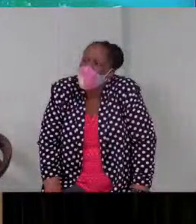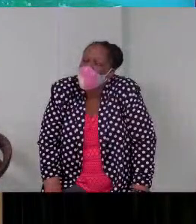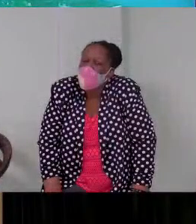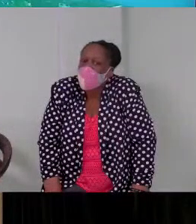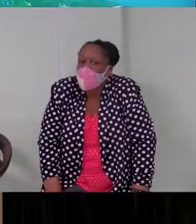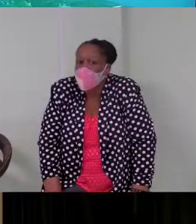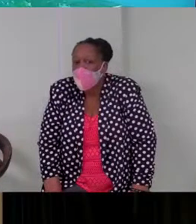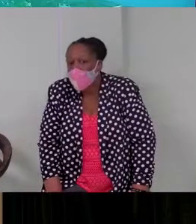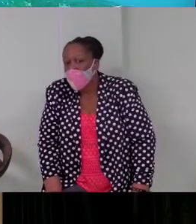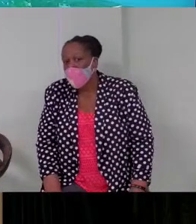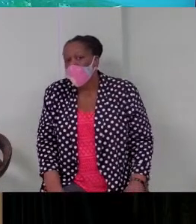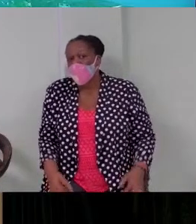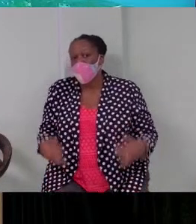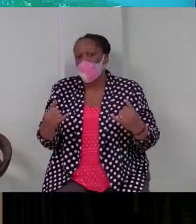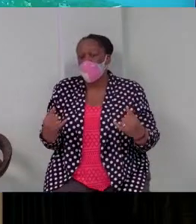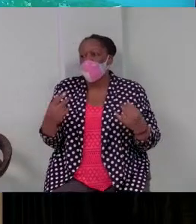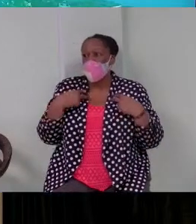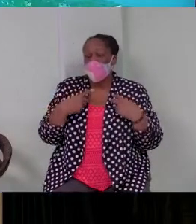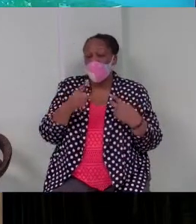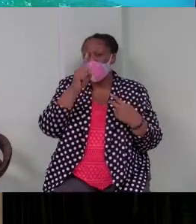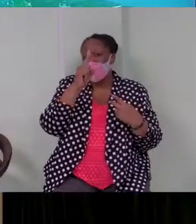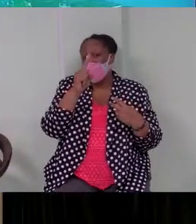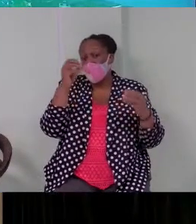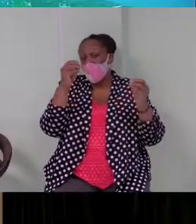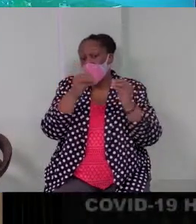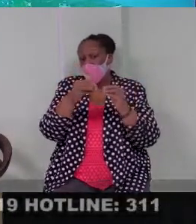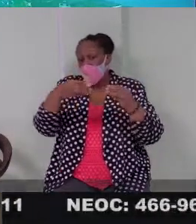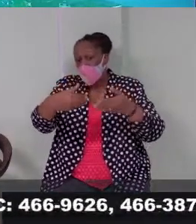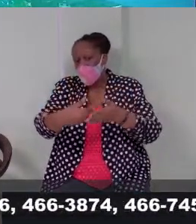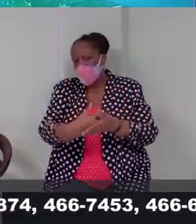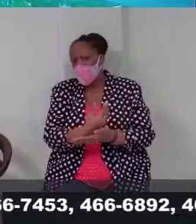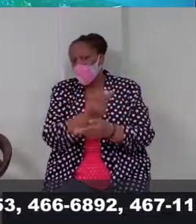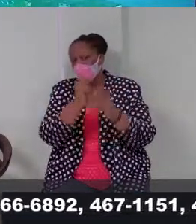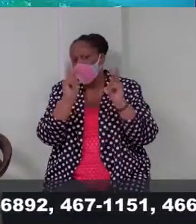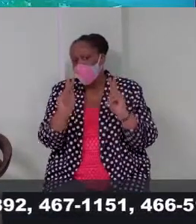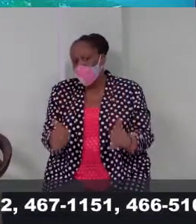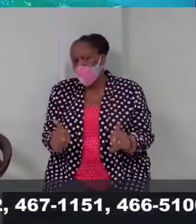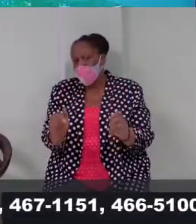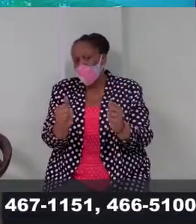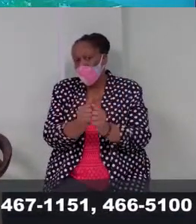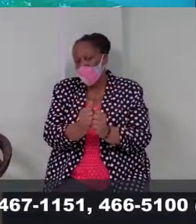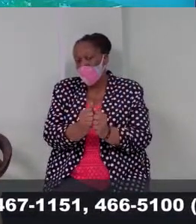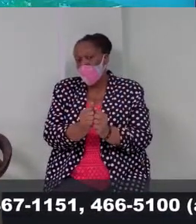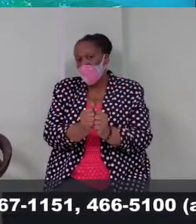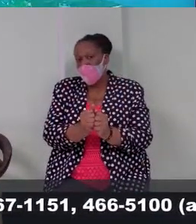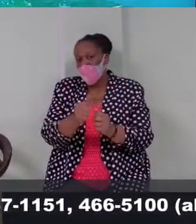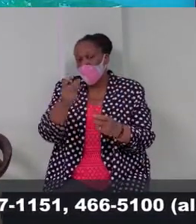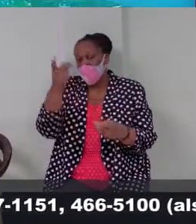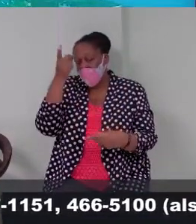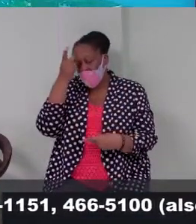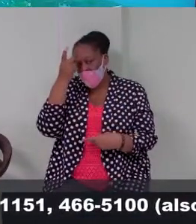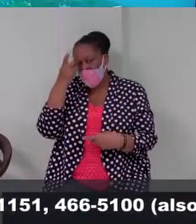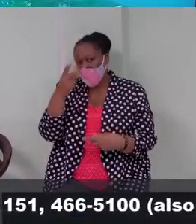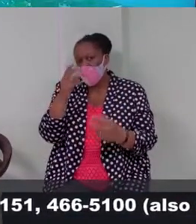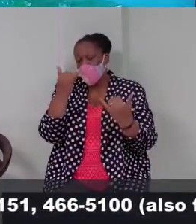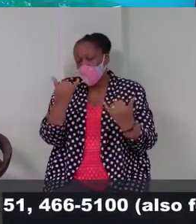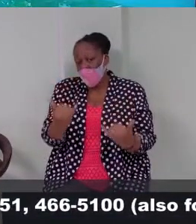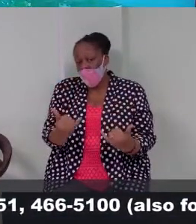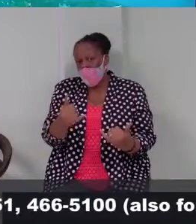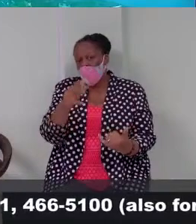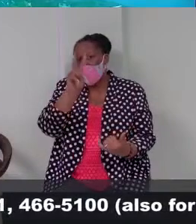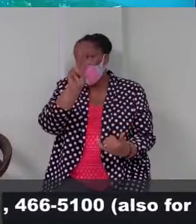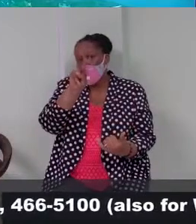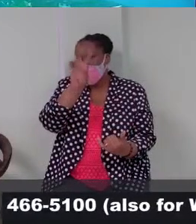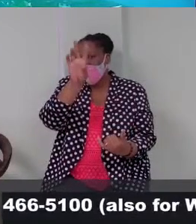this afternoon. So we have a total of 26 confirmed cases